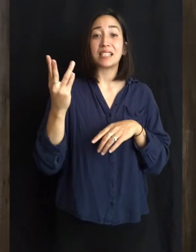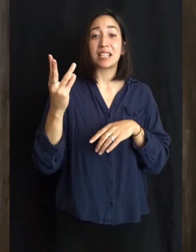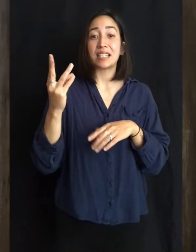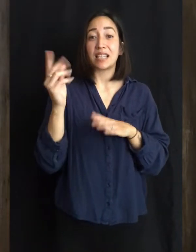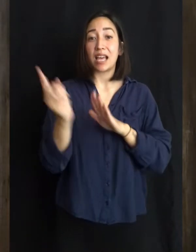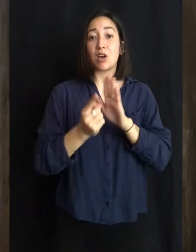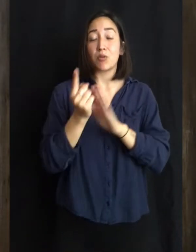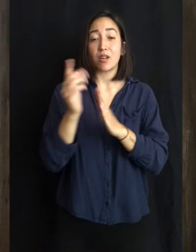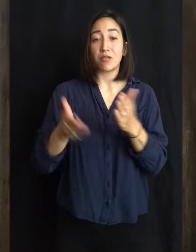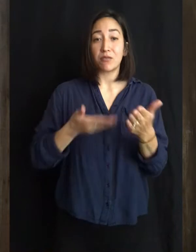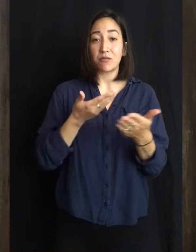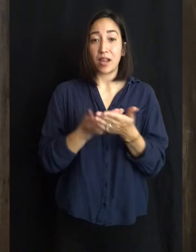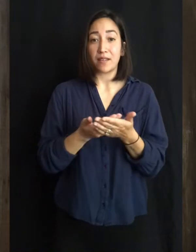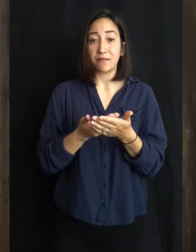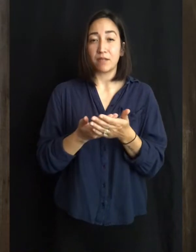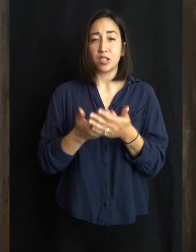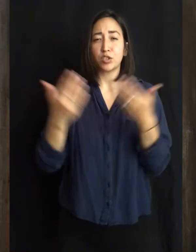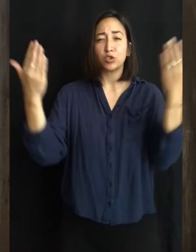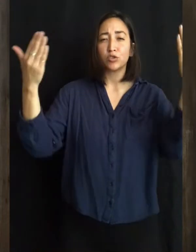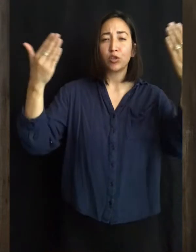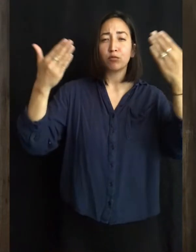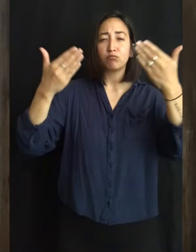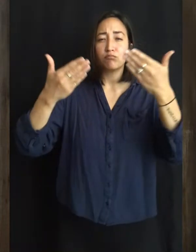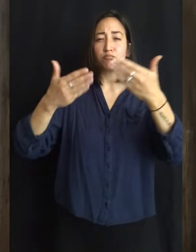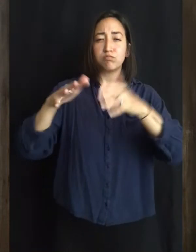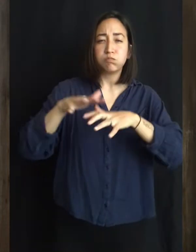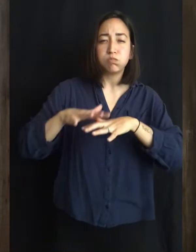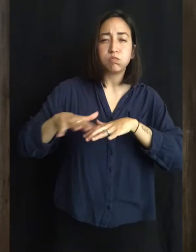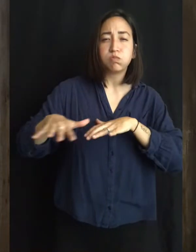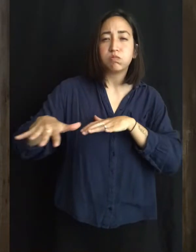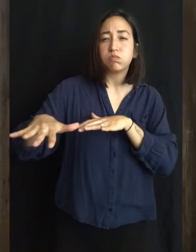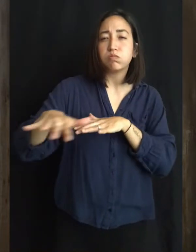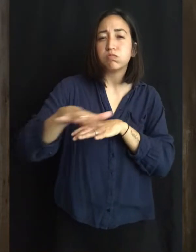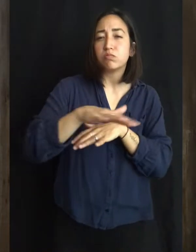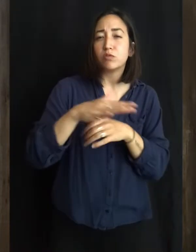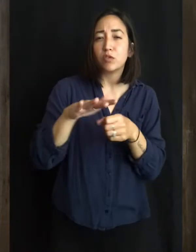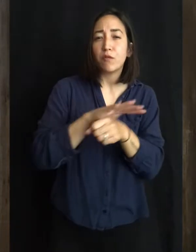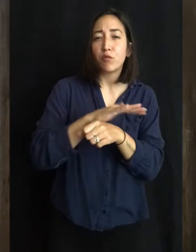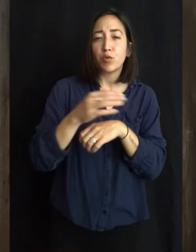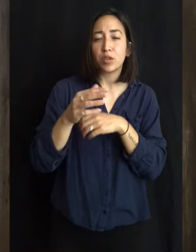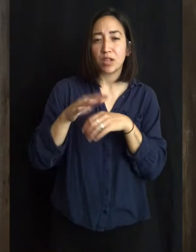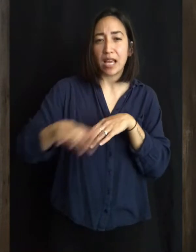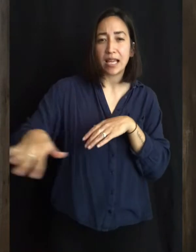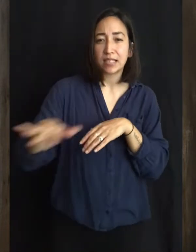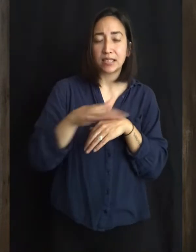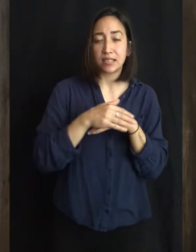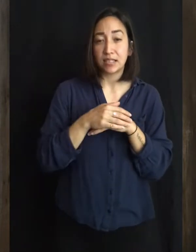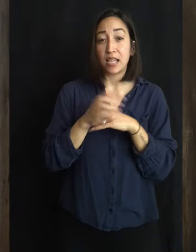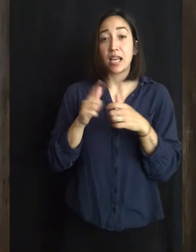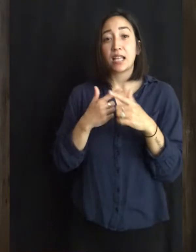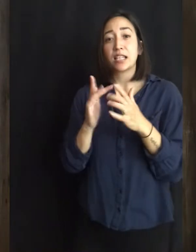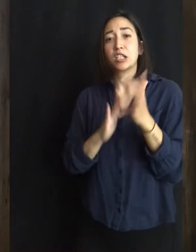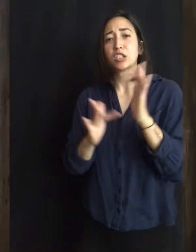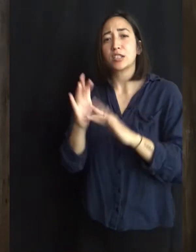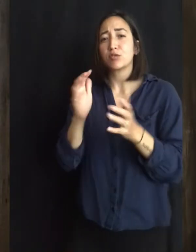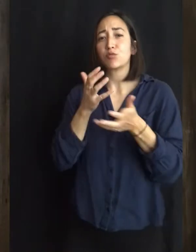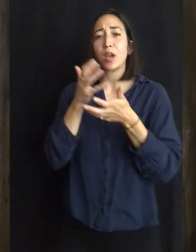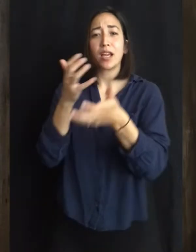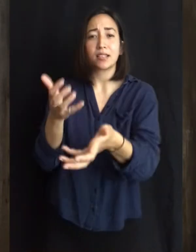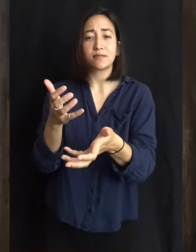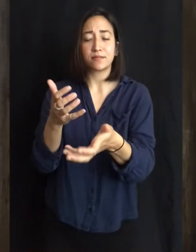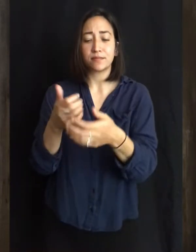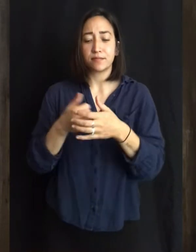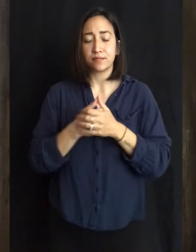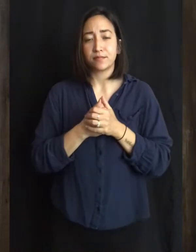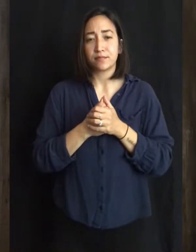until the 9th hour. And at the 9th hour, Jesus cried out with a loud voice, Eloi, Eloi,